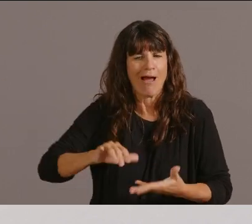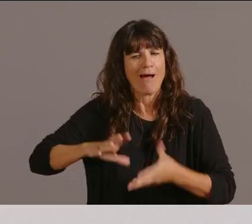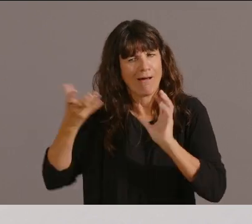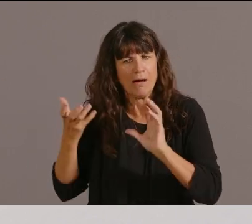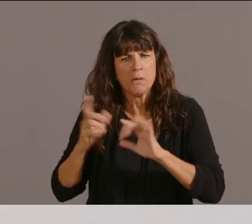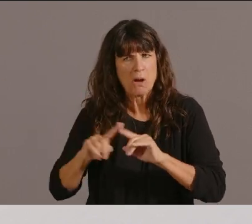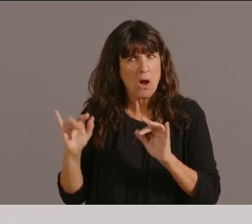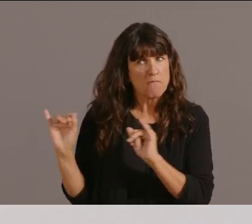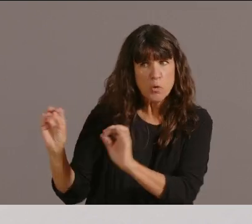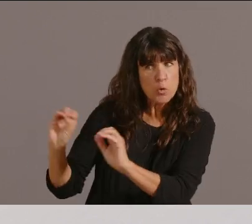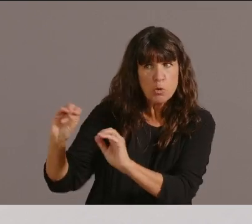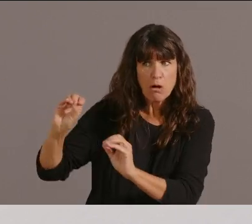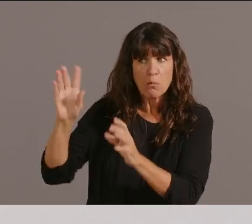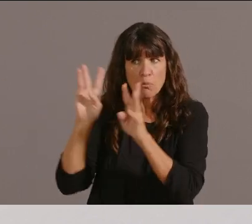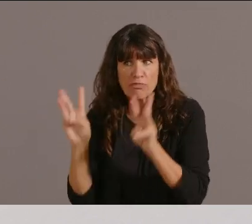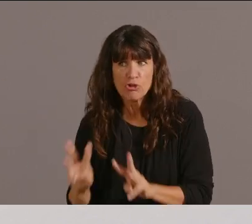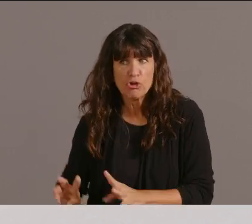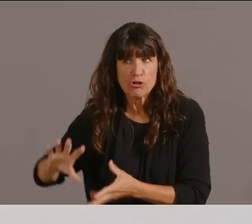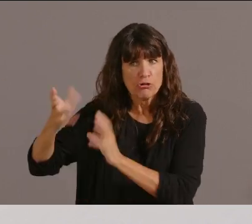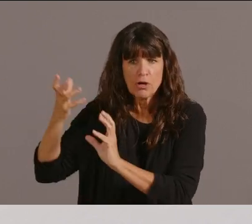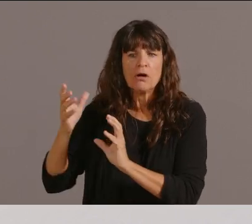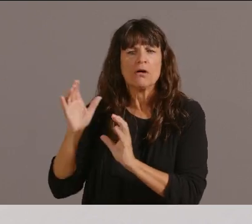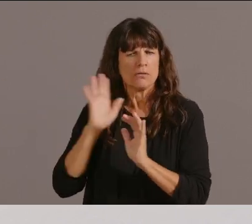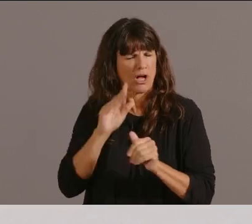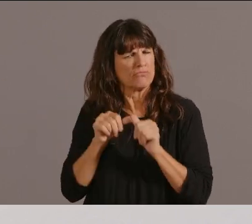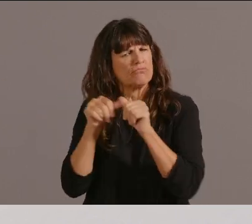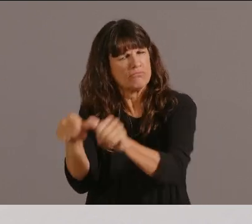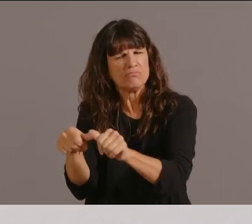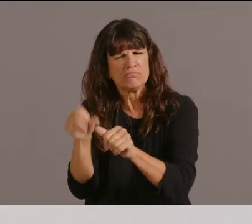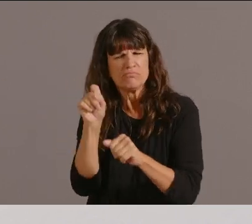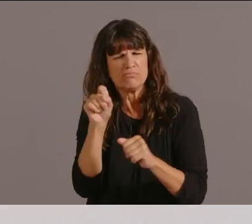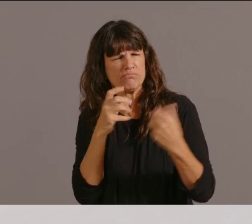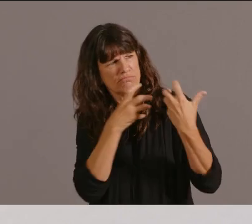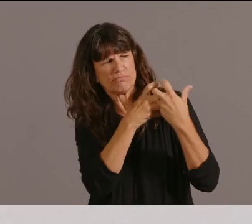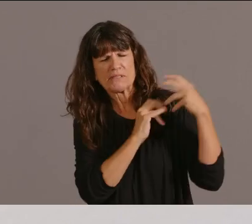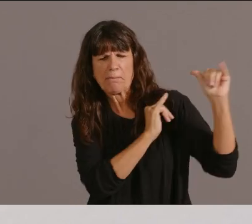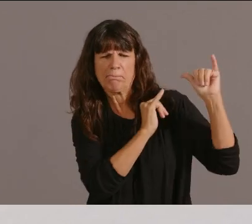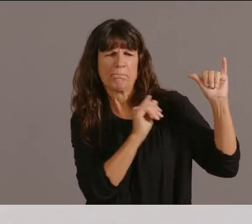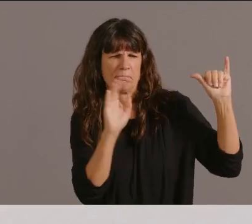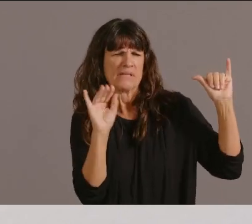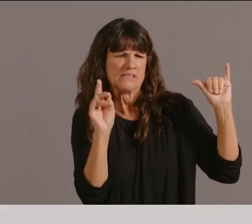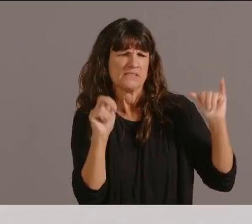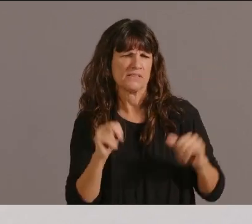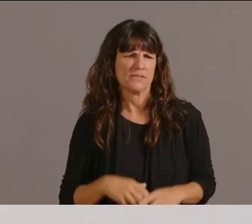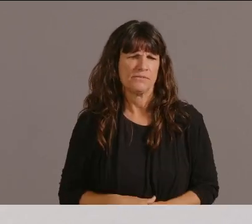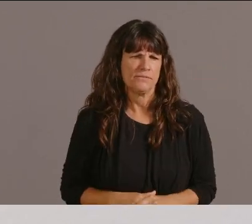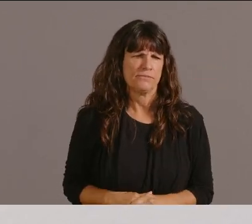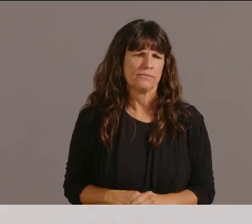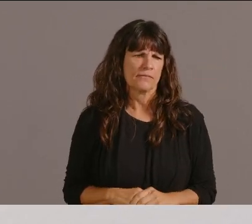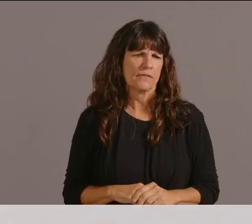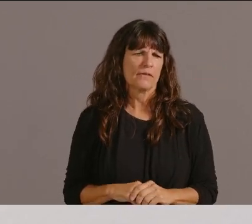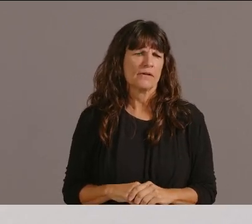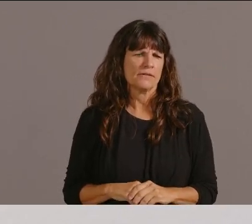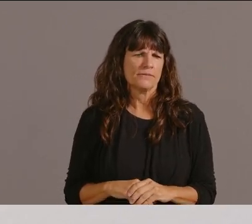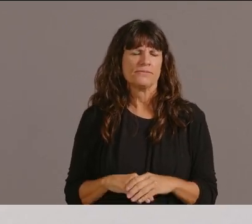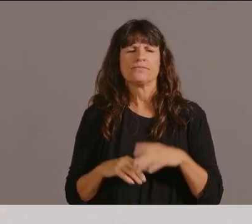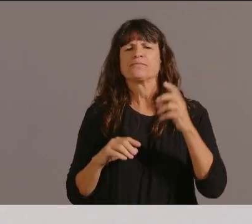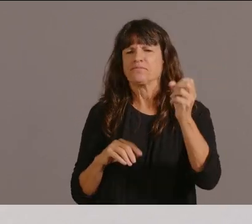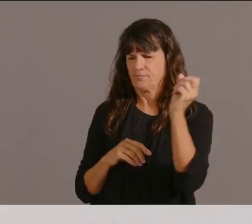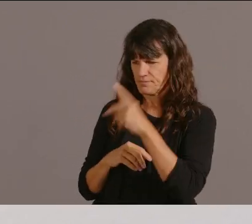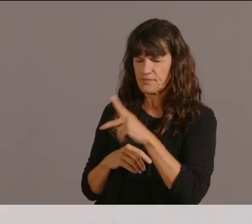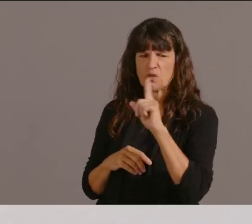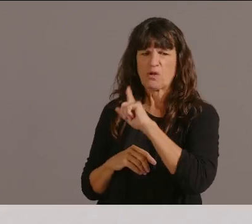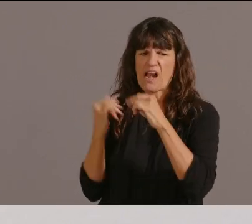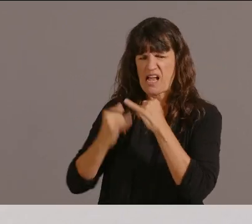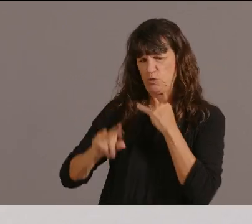is, it's been a collective trauma for everyone, this pandemic. And we've had to